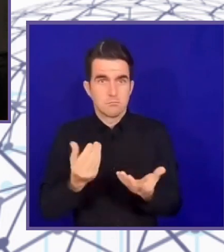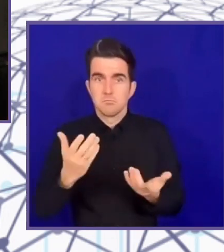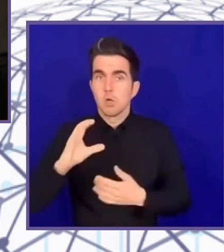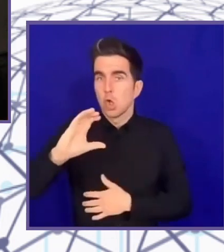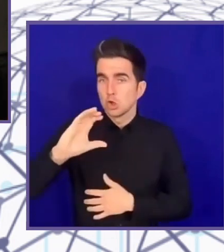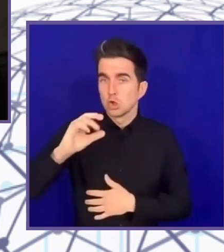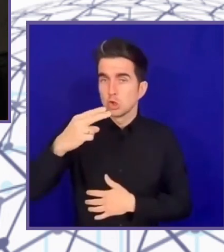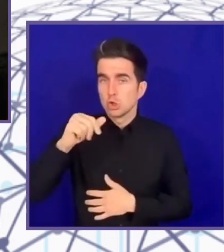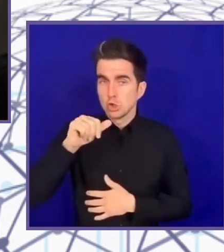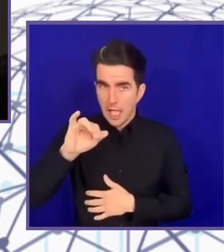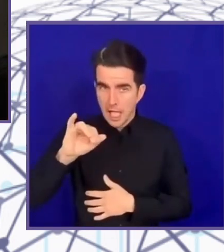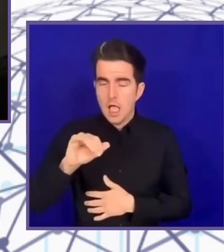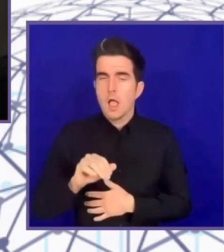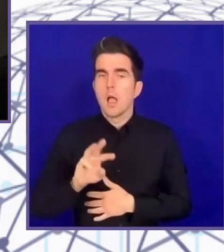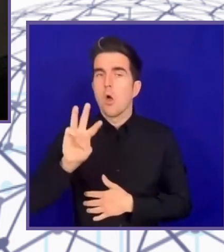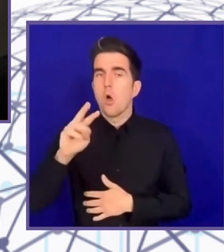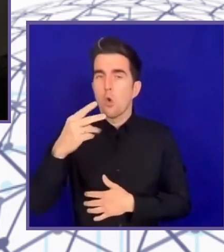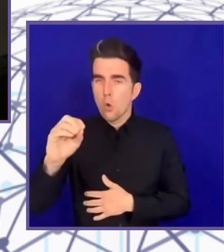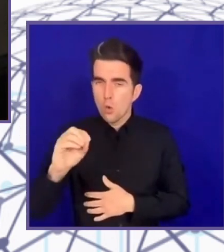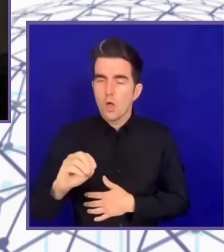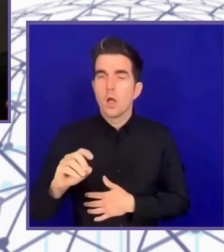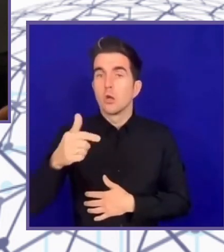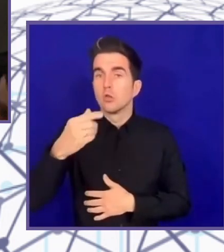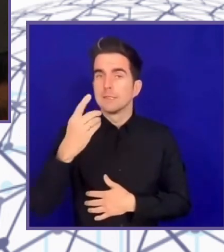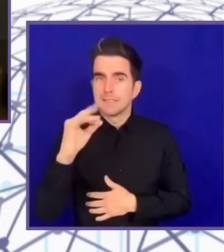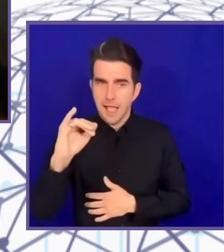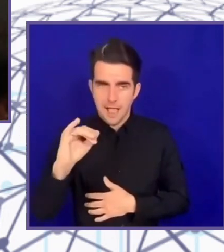question, and I see Fernando. I'm going to go this one first.